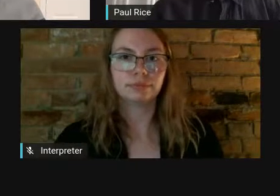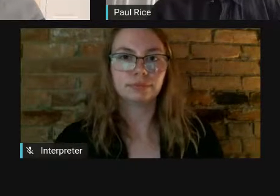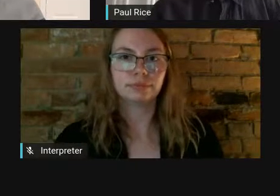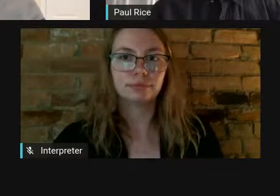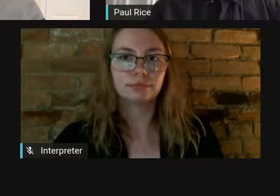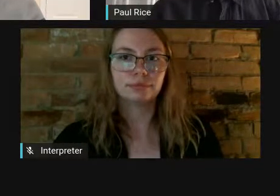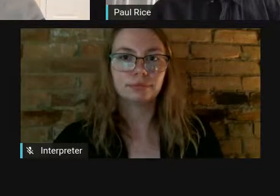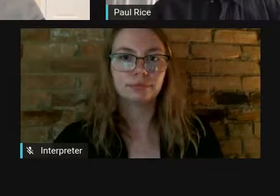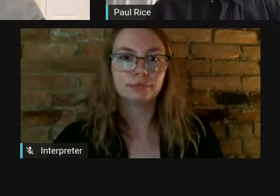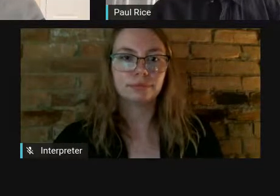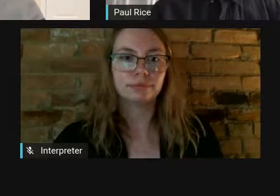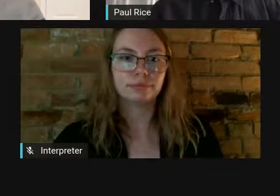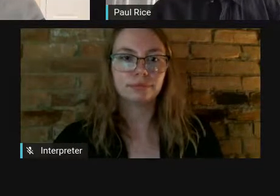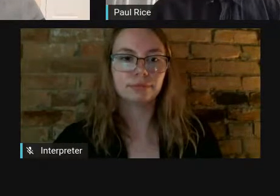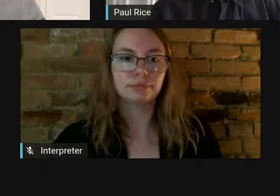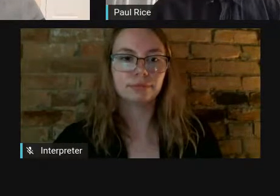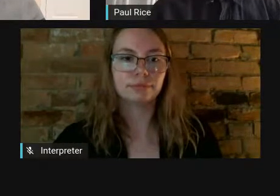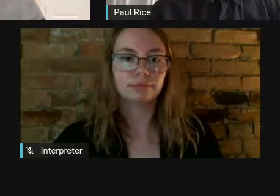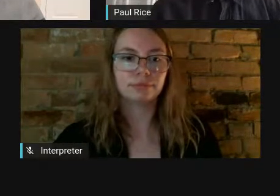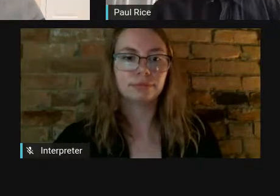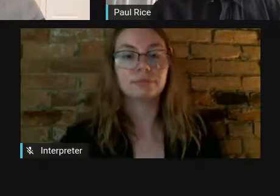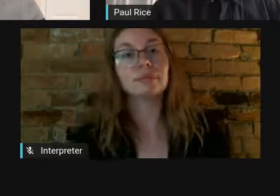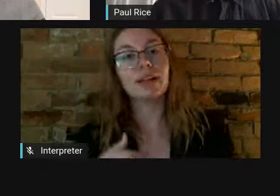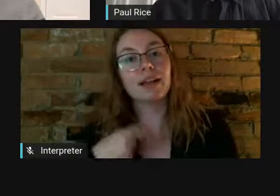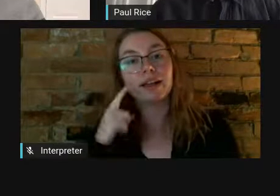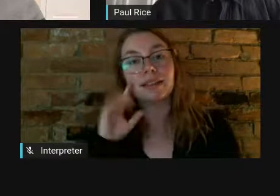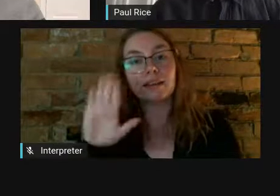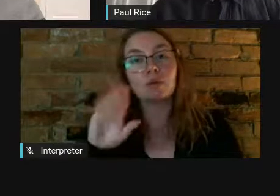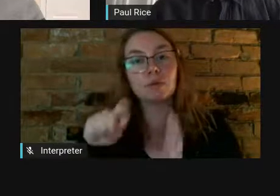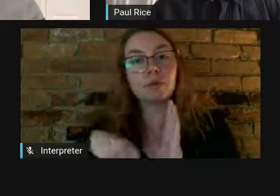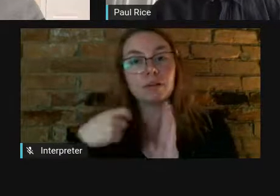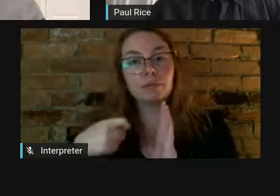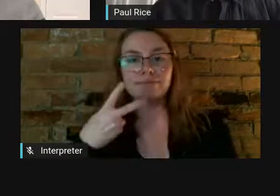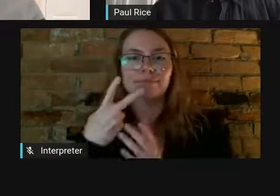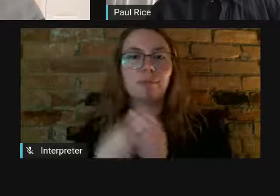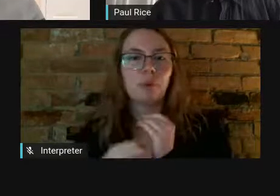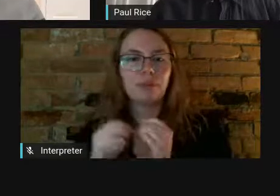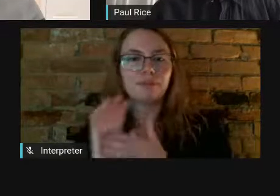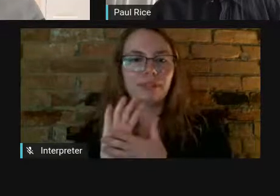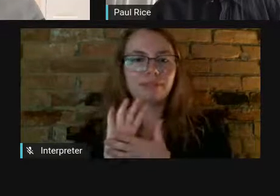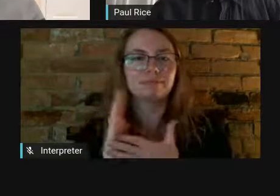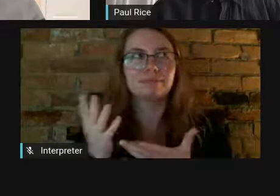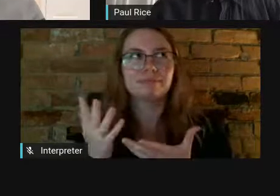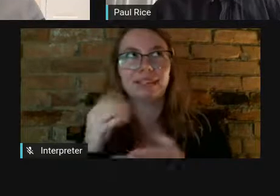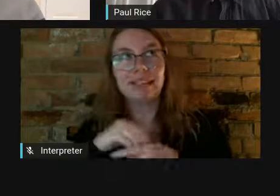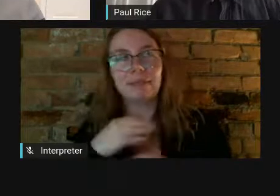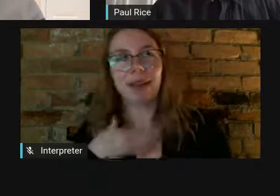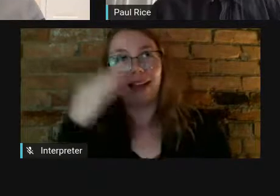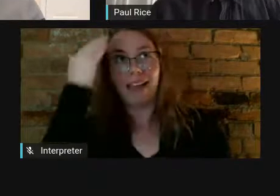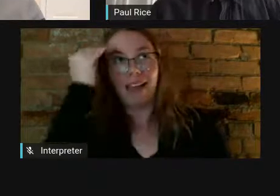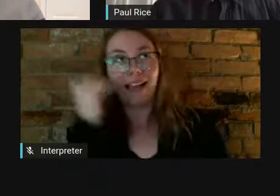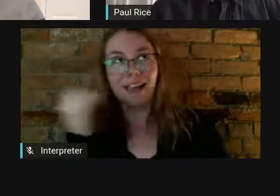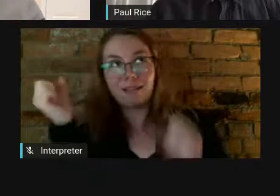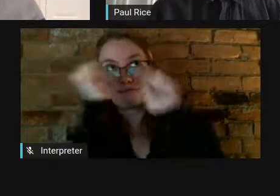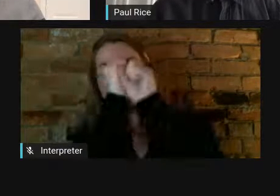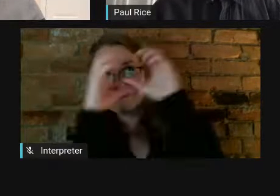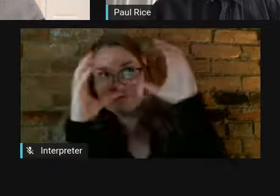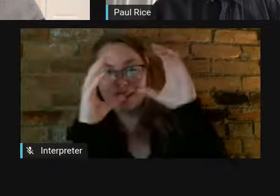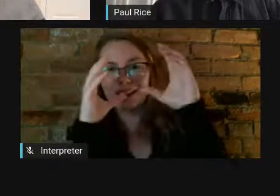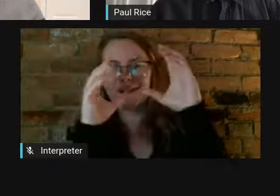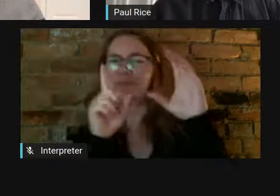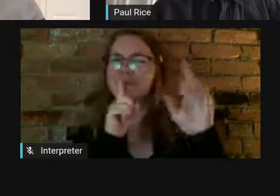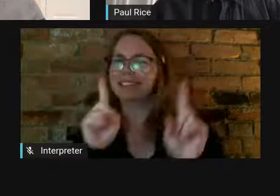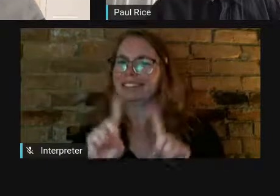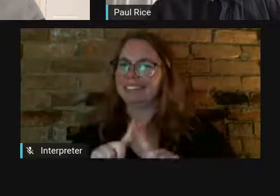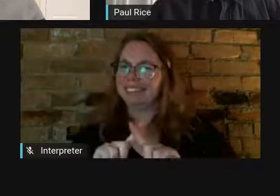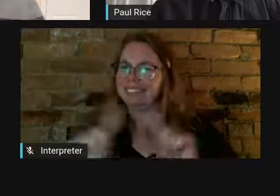I think, you know, your documentaries, both films, in my head, they couldn't be any more different from each